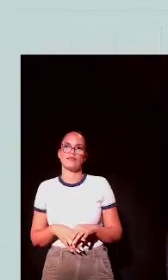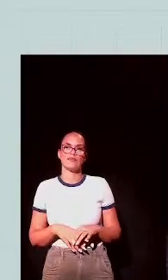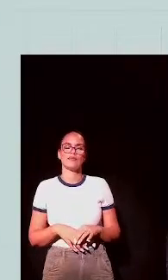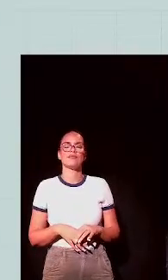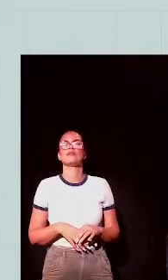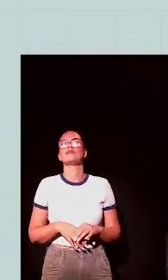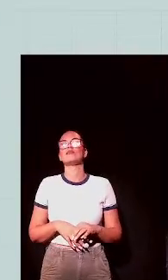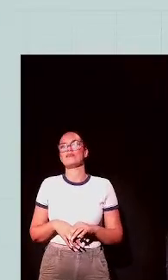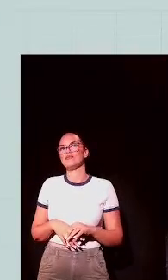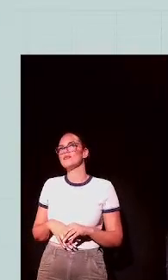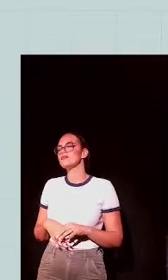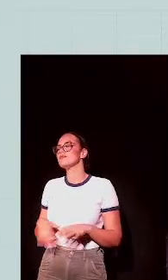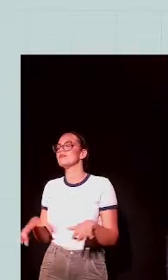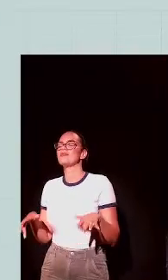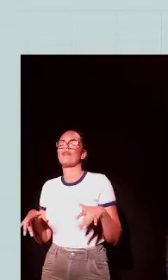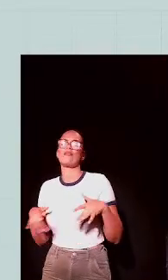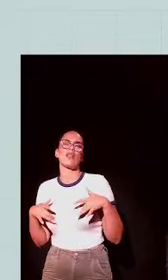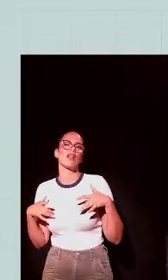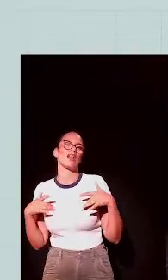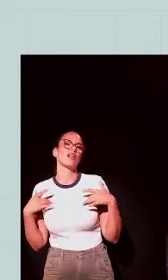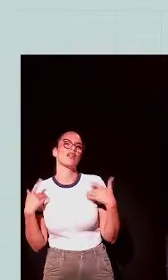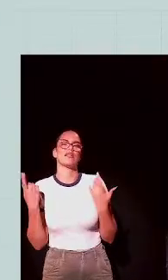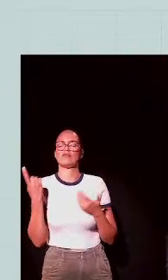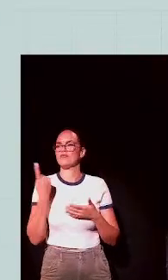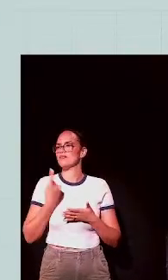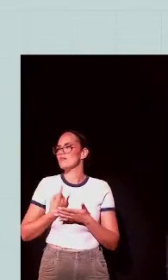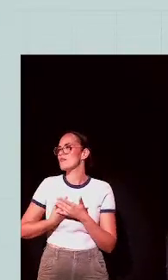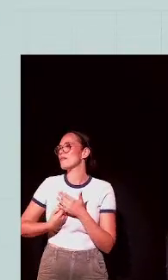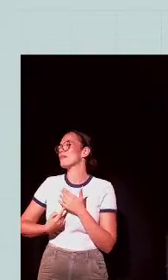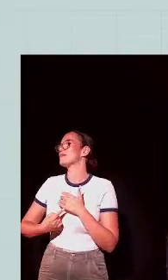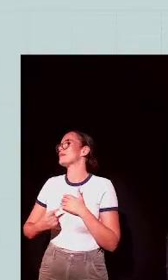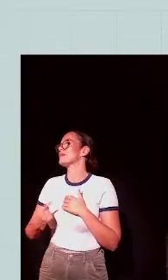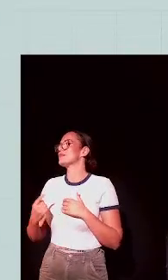I've been feeling pretty low.